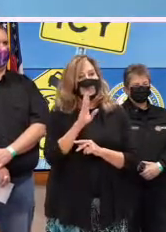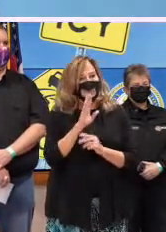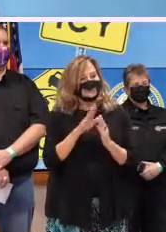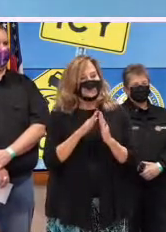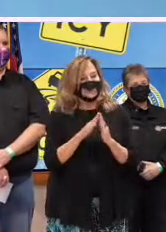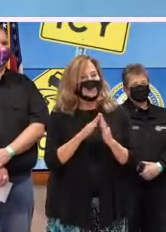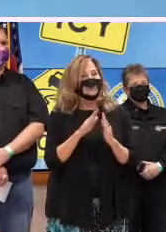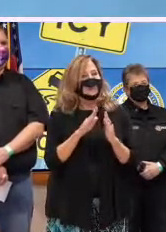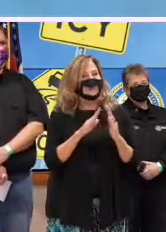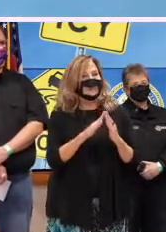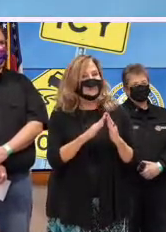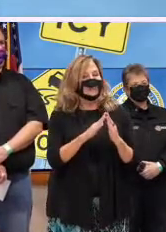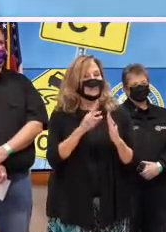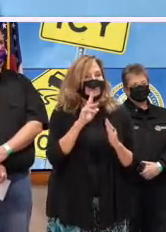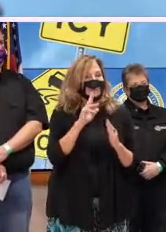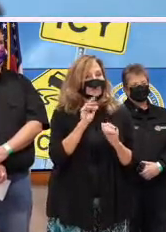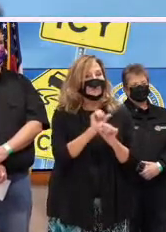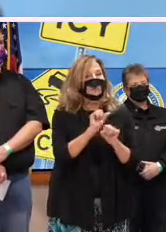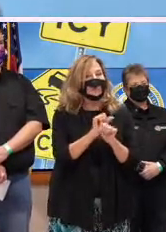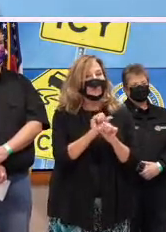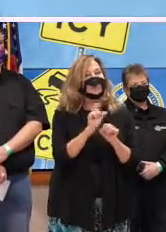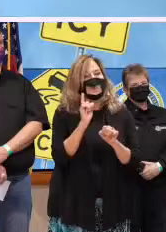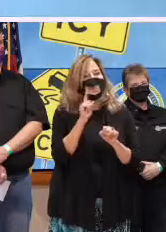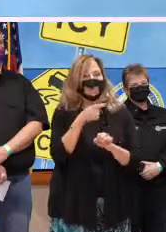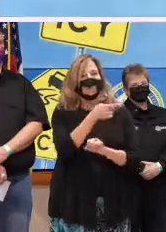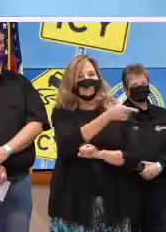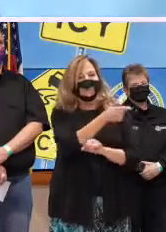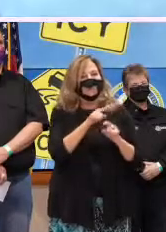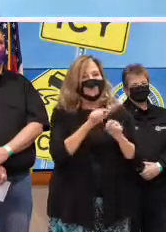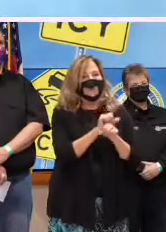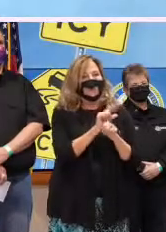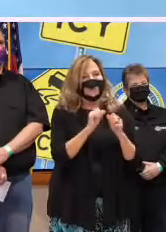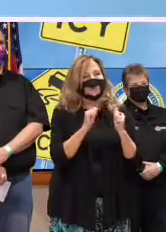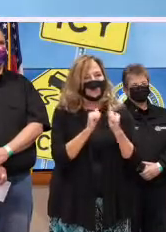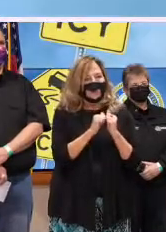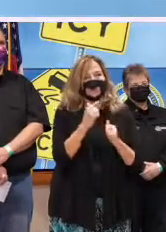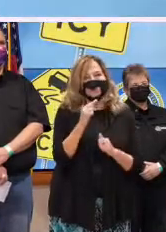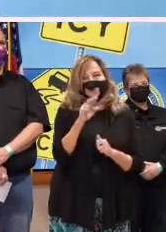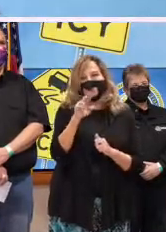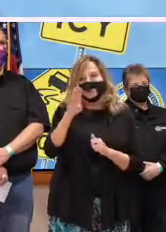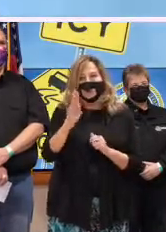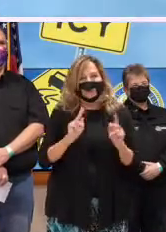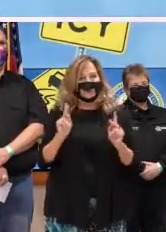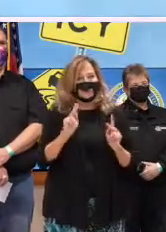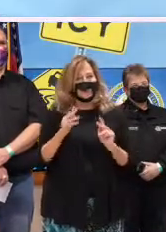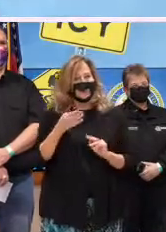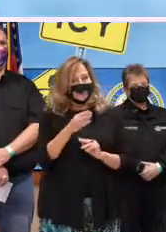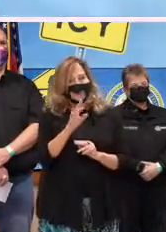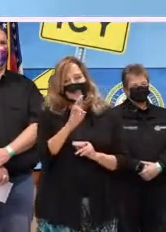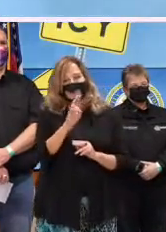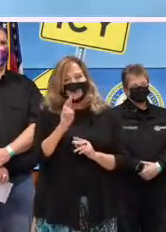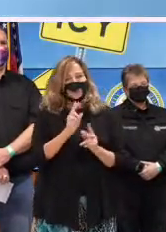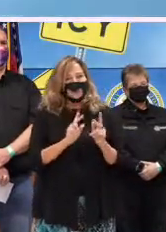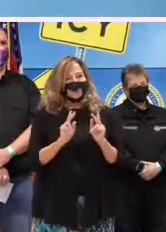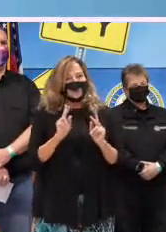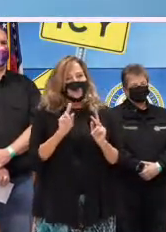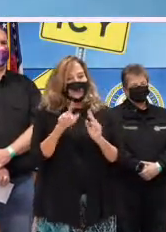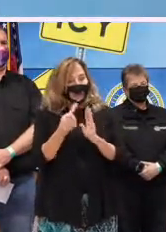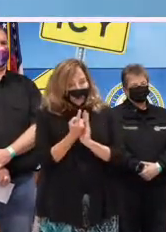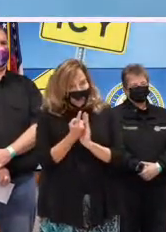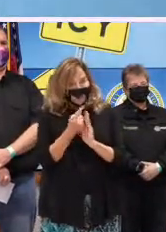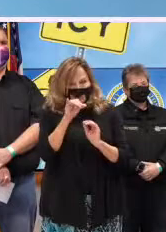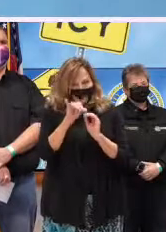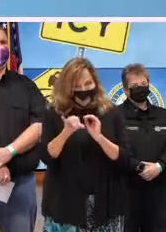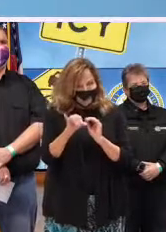City of Houston employees. And because we don't want them going back and forth during that 72 hours, we will be putting